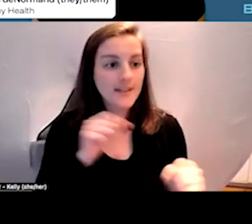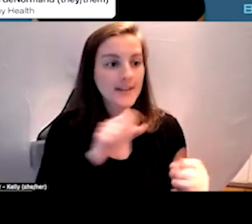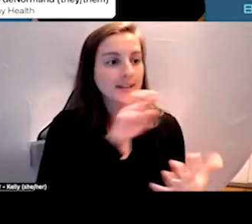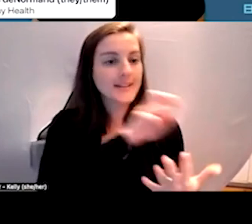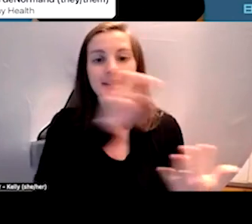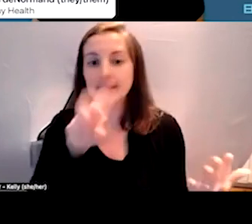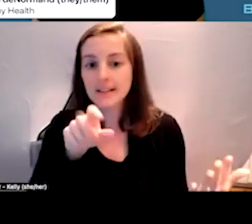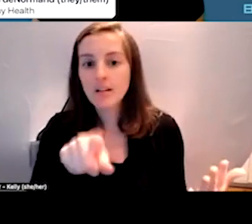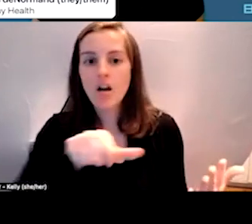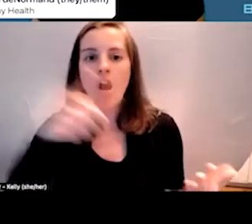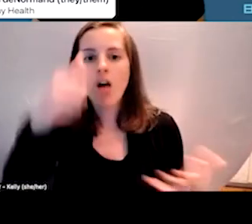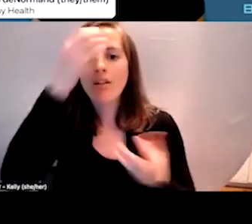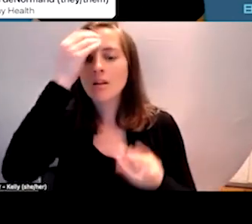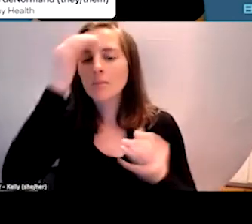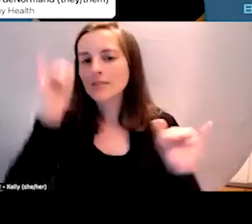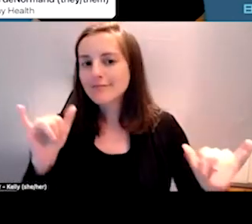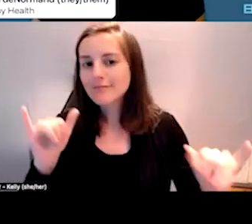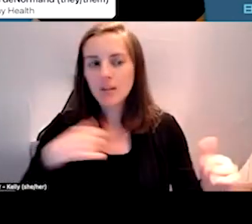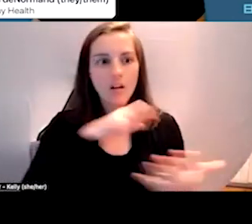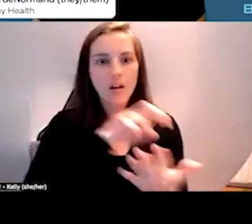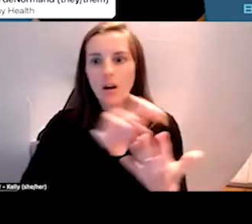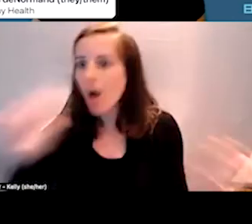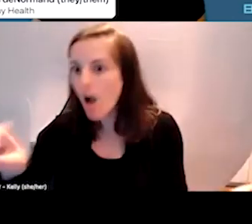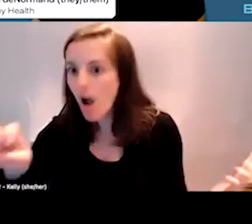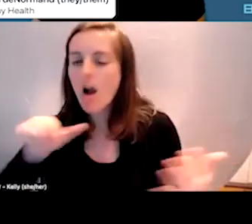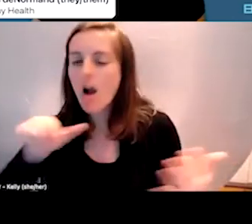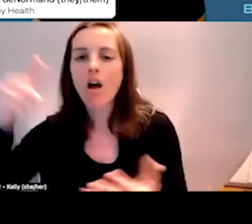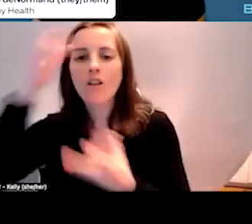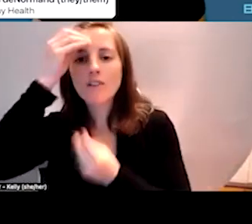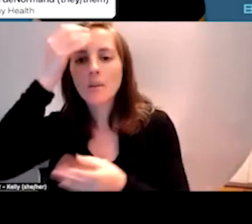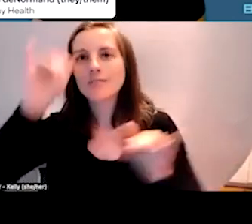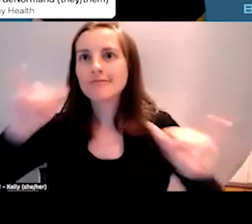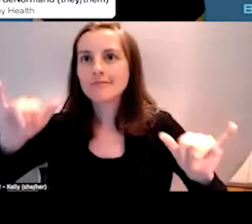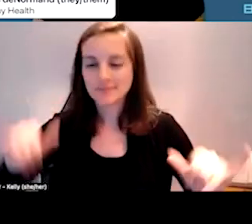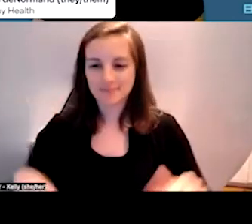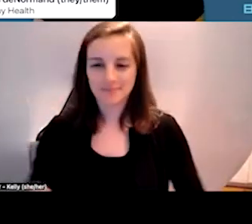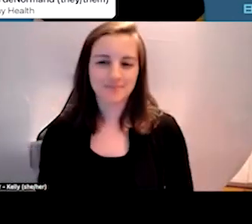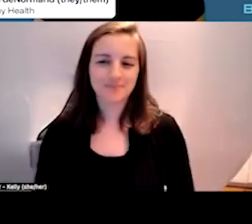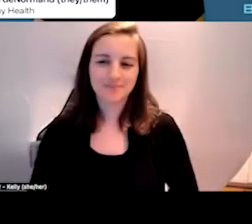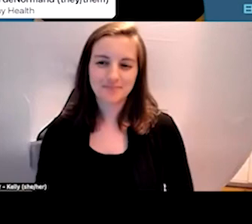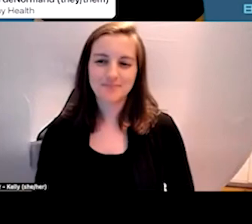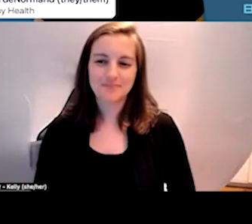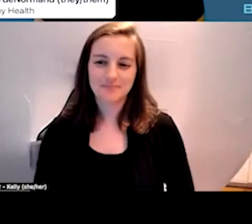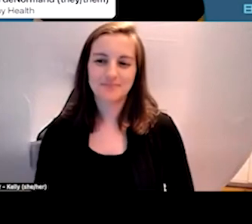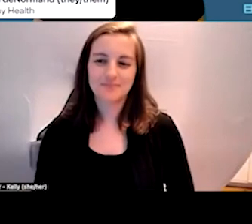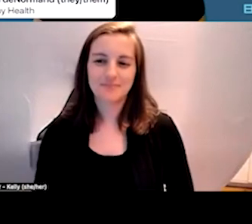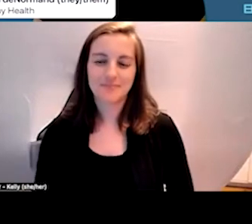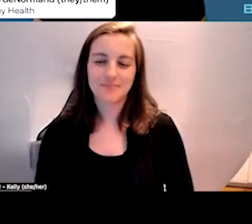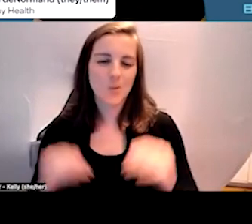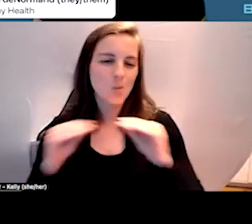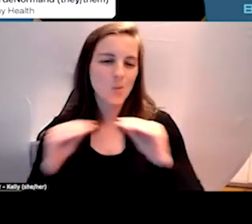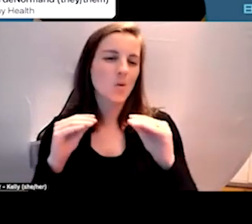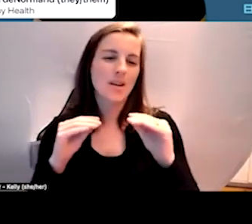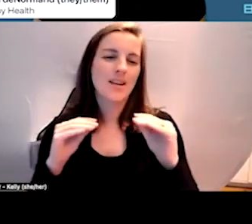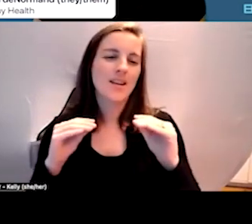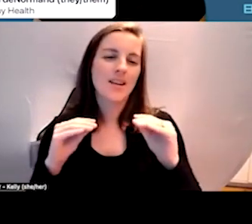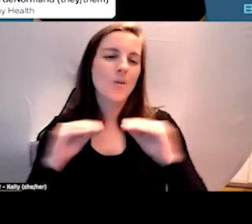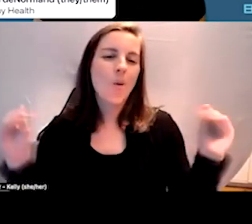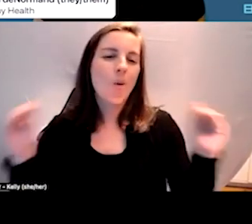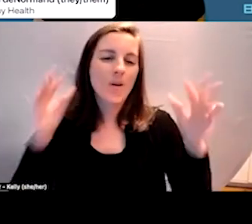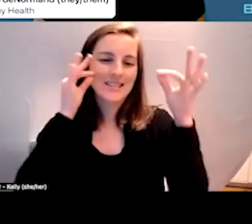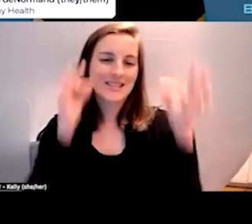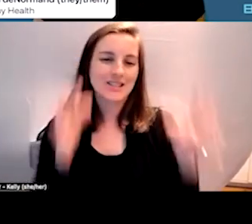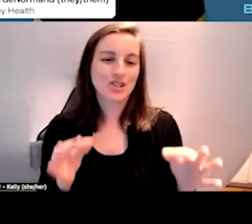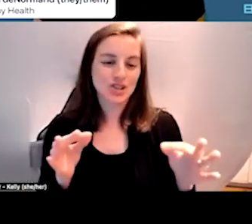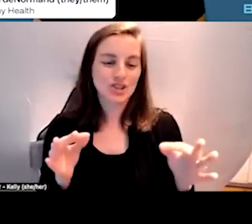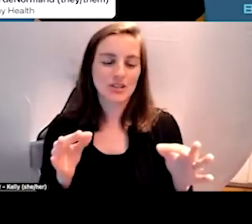every single, actually, I can almost guarantee that you will never find any decision that every single clinician will agree on.